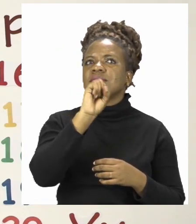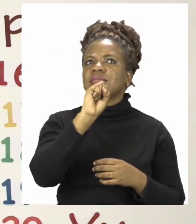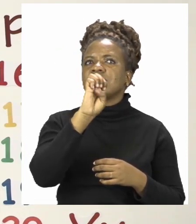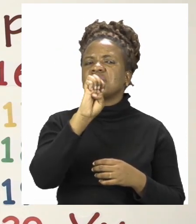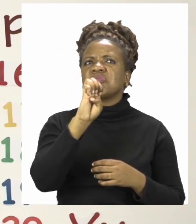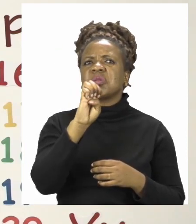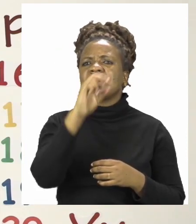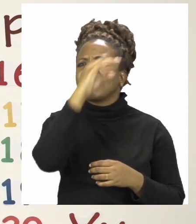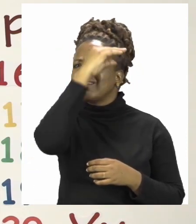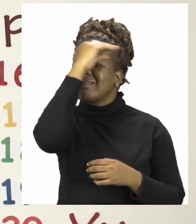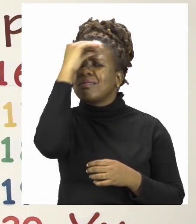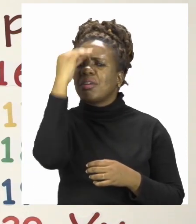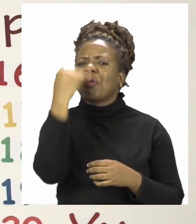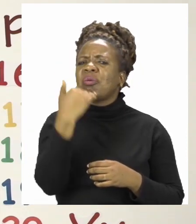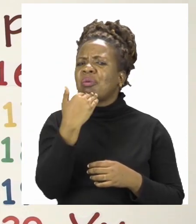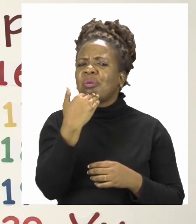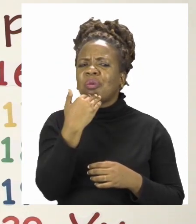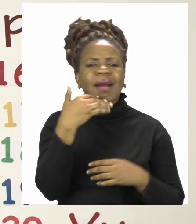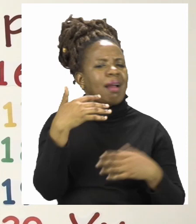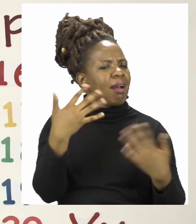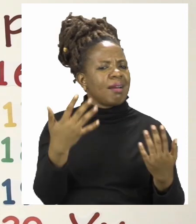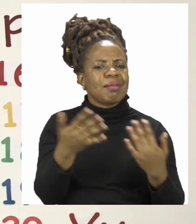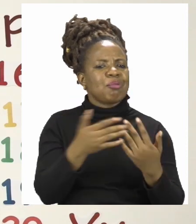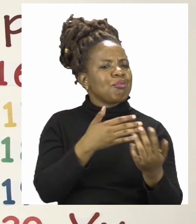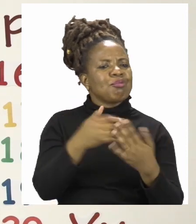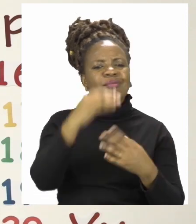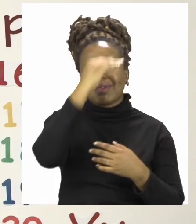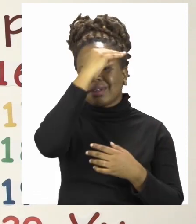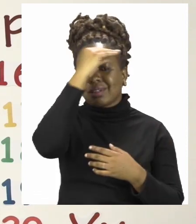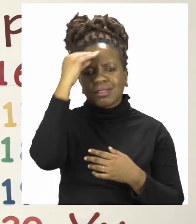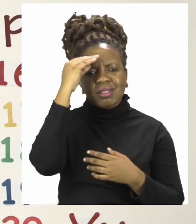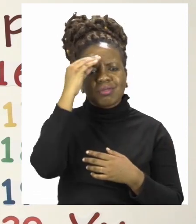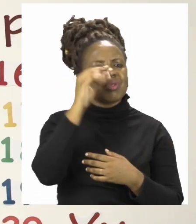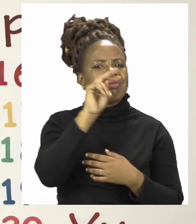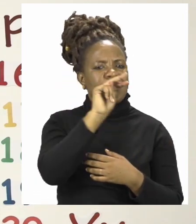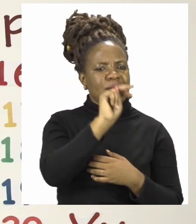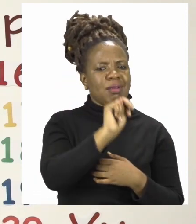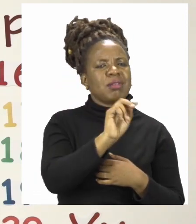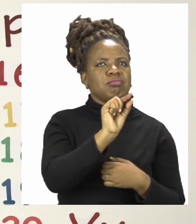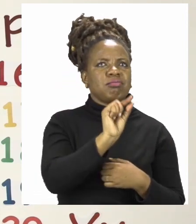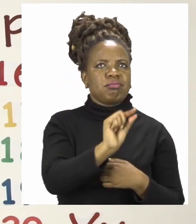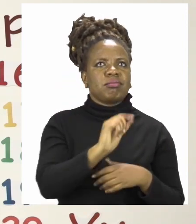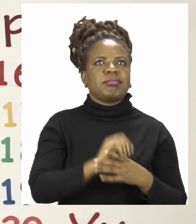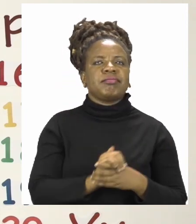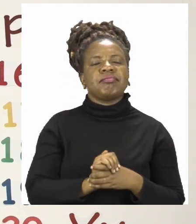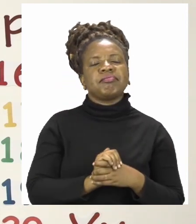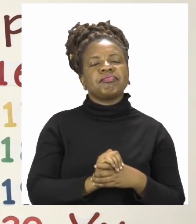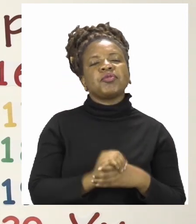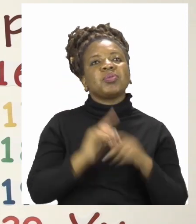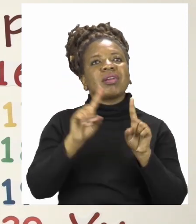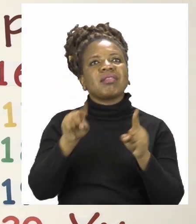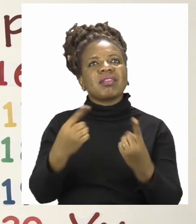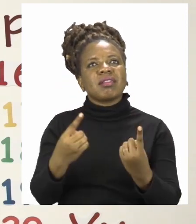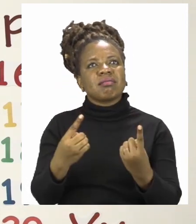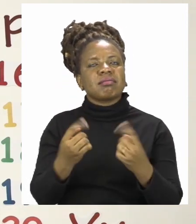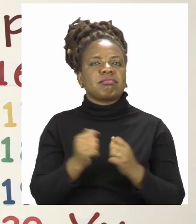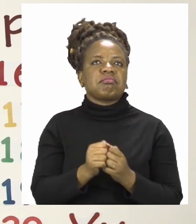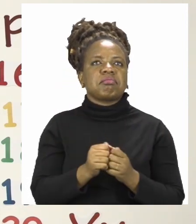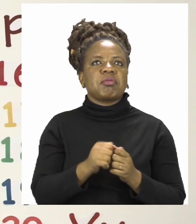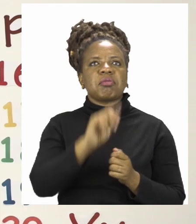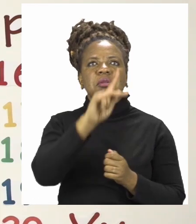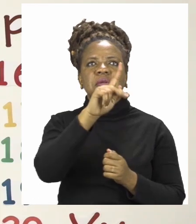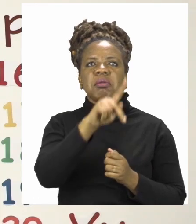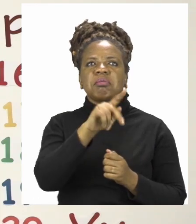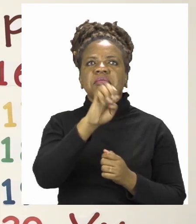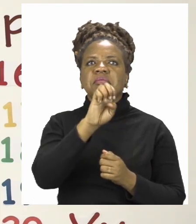it in capital letters. Then we have things. For example, a pencil. Small letter P for